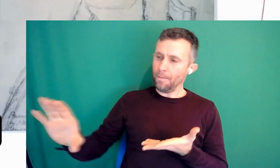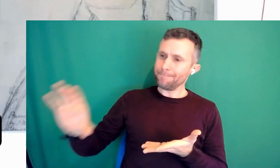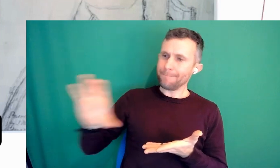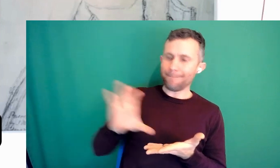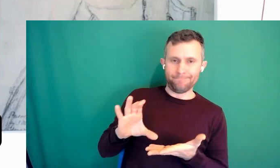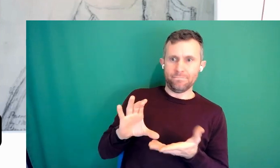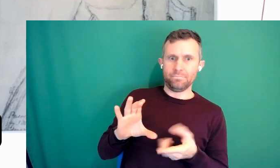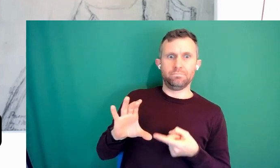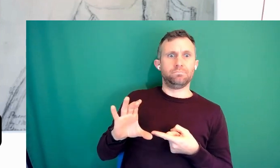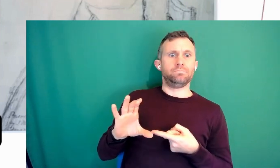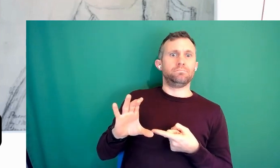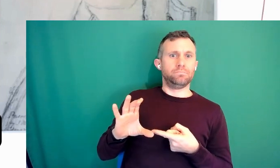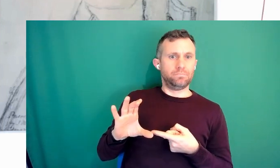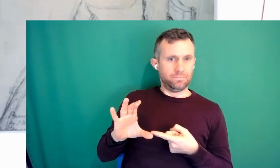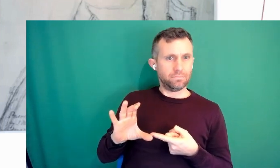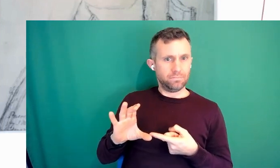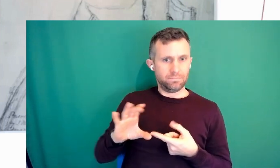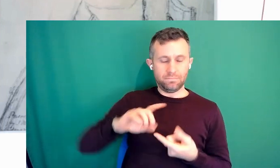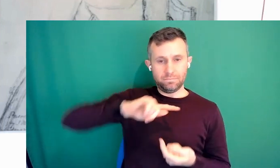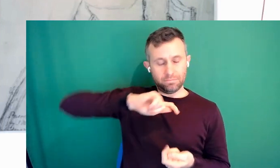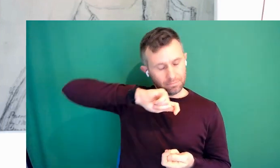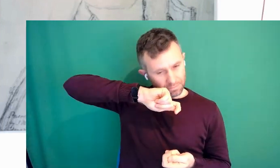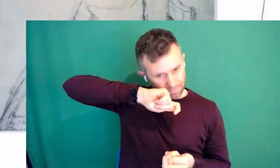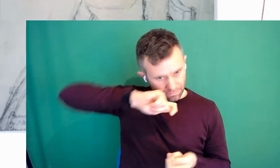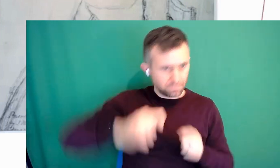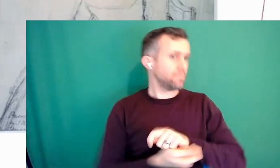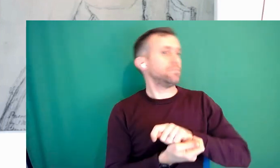he needed somewhere to put it all.